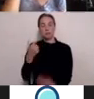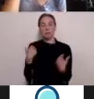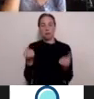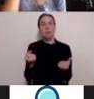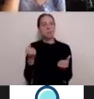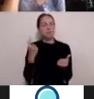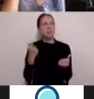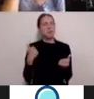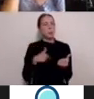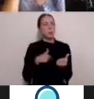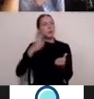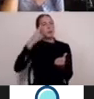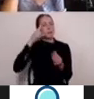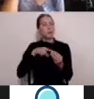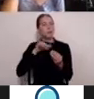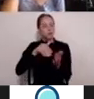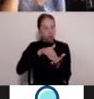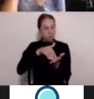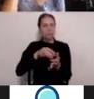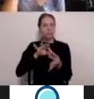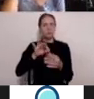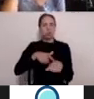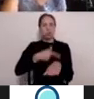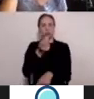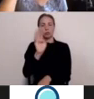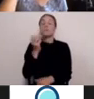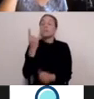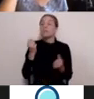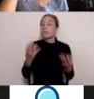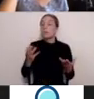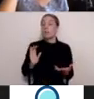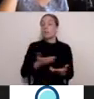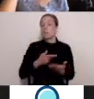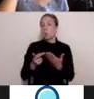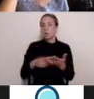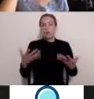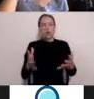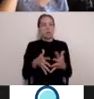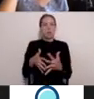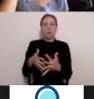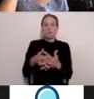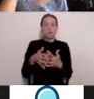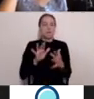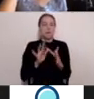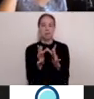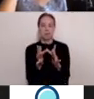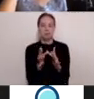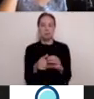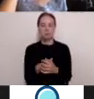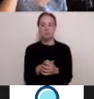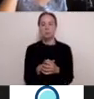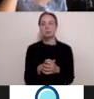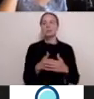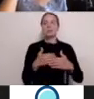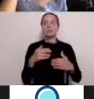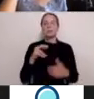many of our programs are online-based. Our Navigate Newborn Screening through the Newborn Screening Education Program is